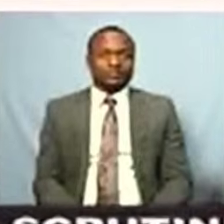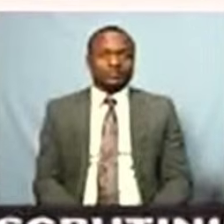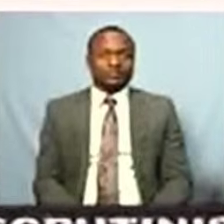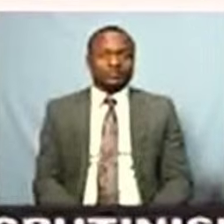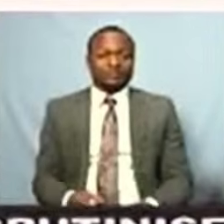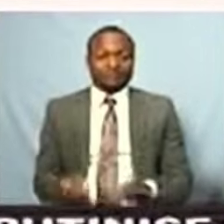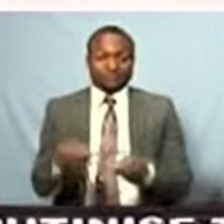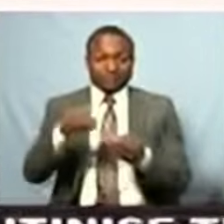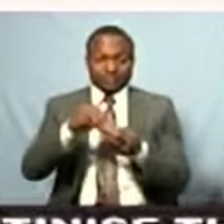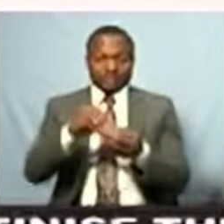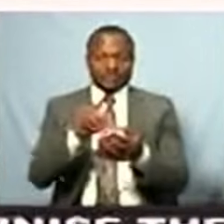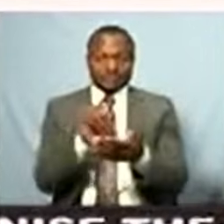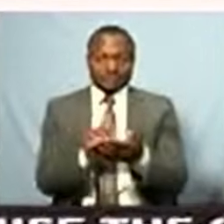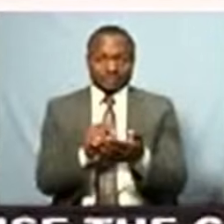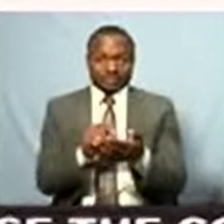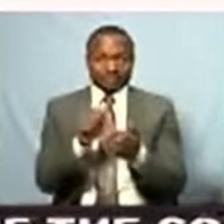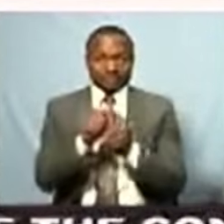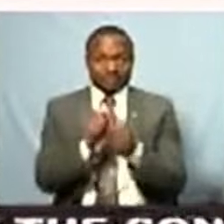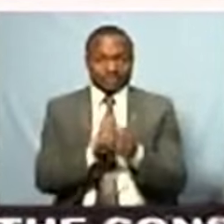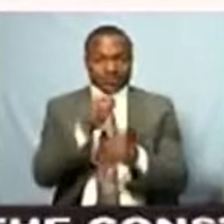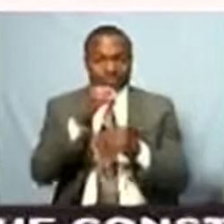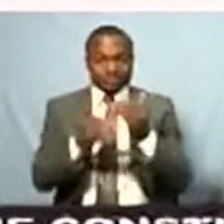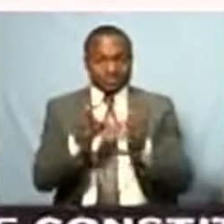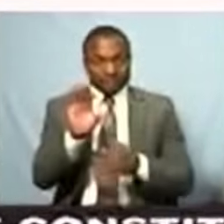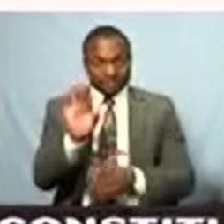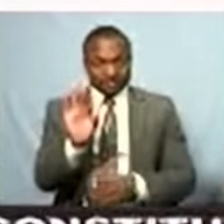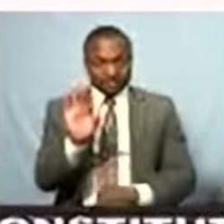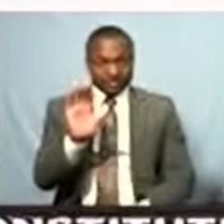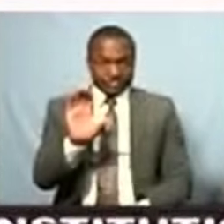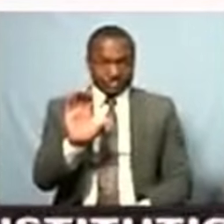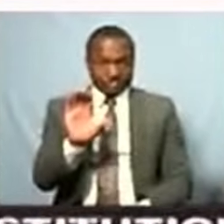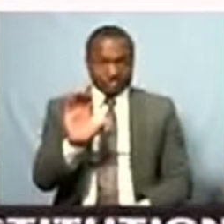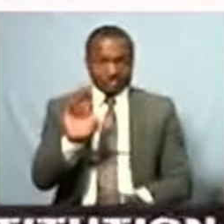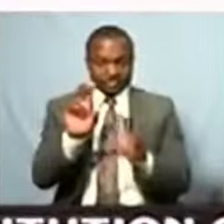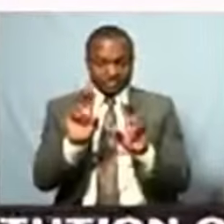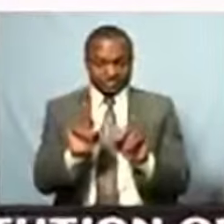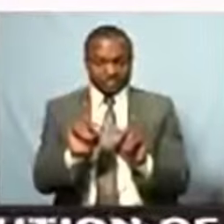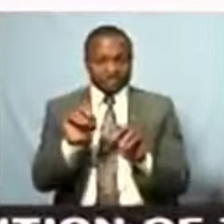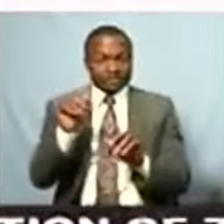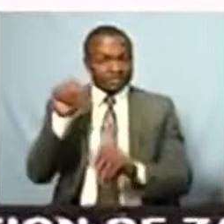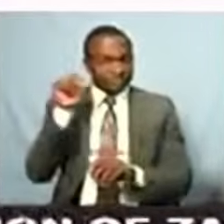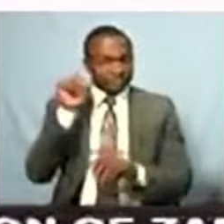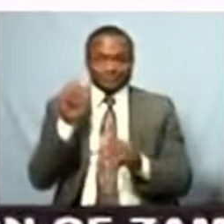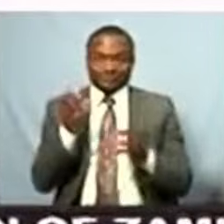In addition to that, with regard to clause 9C, where there is no objection,